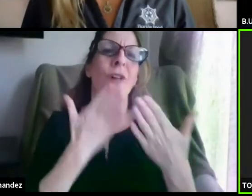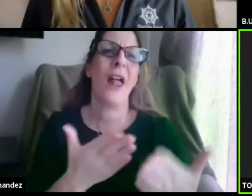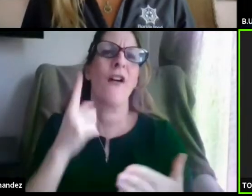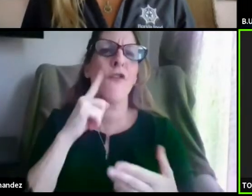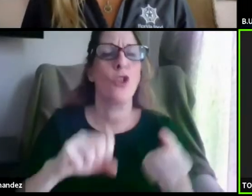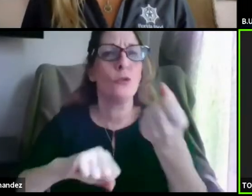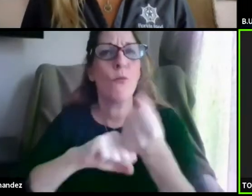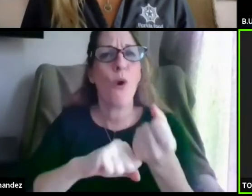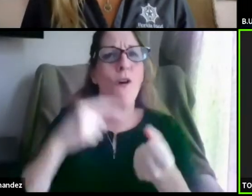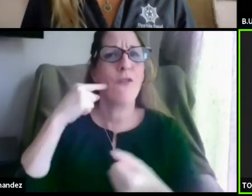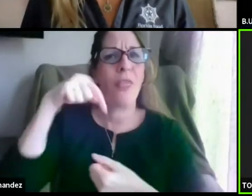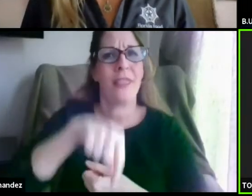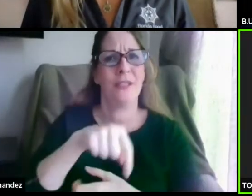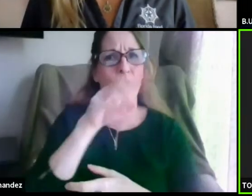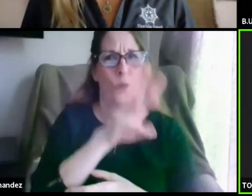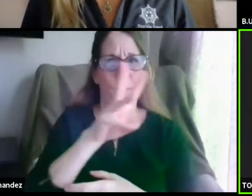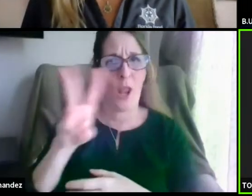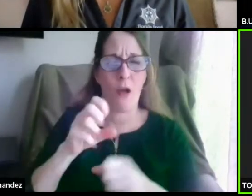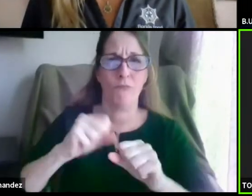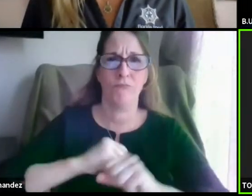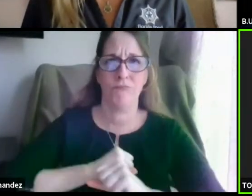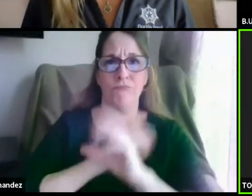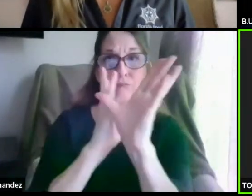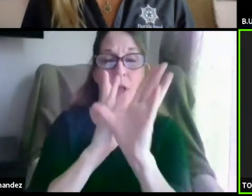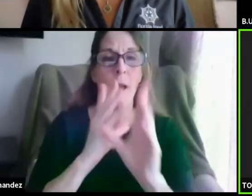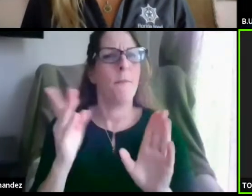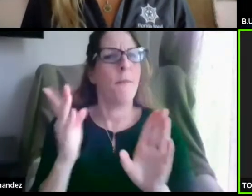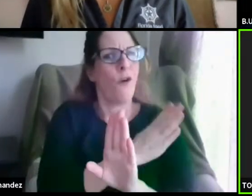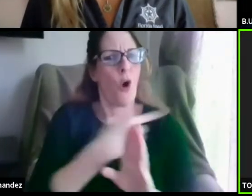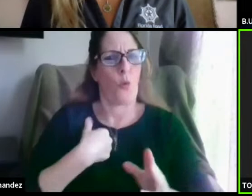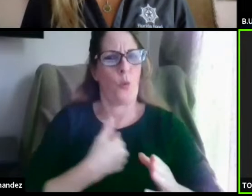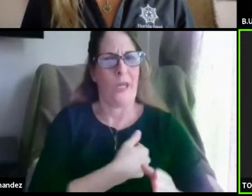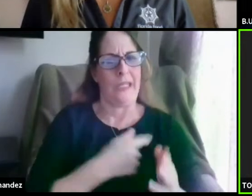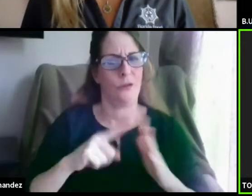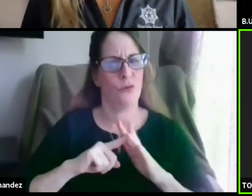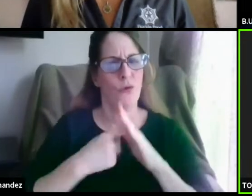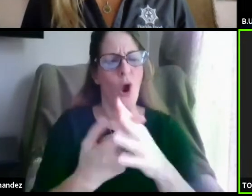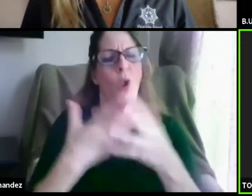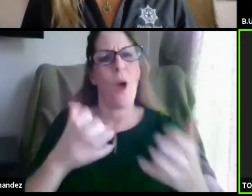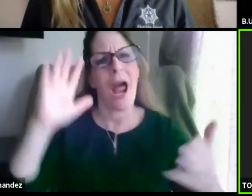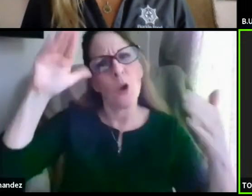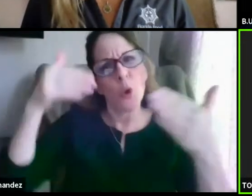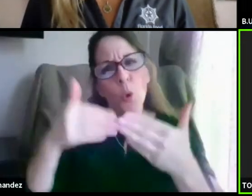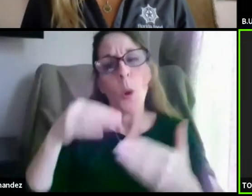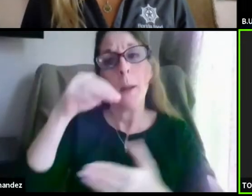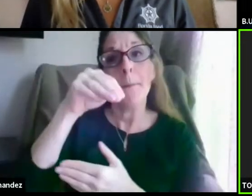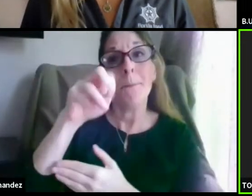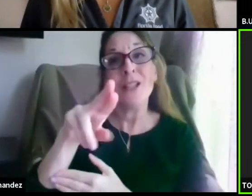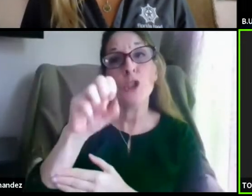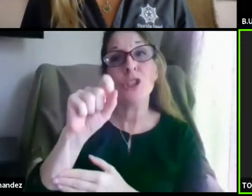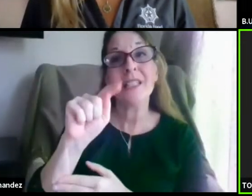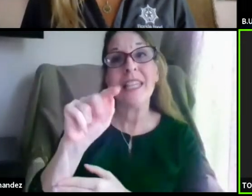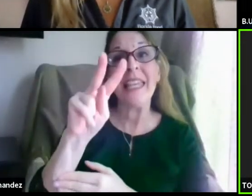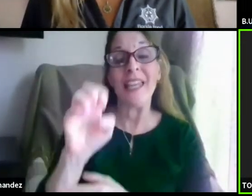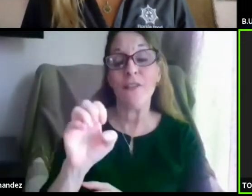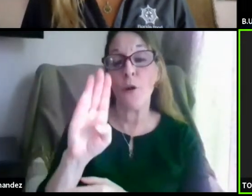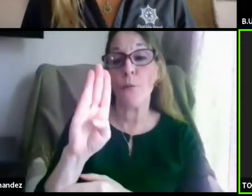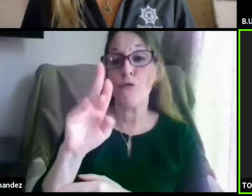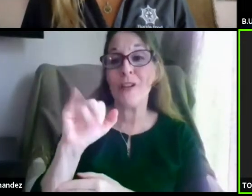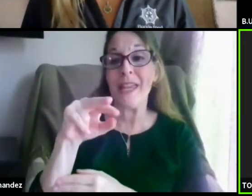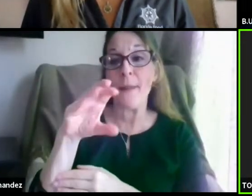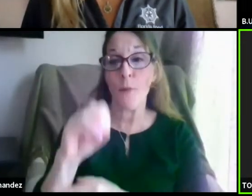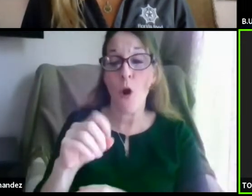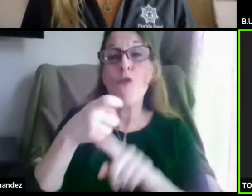this webinar. Before we get started, I would like to introduce Mr. Steve Bremo from